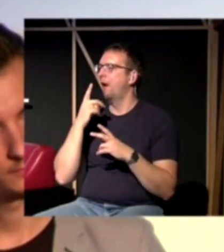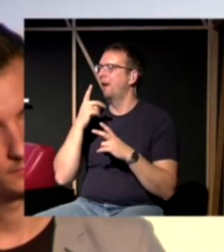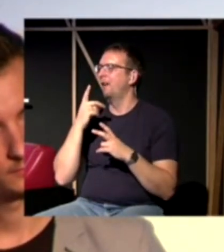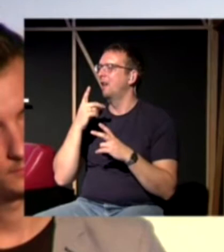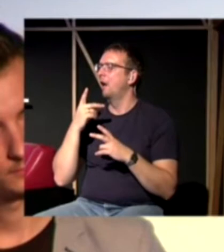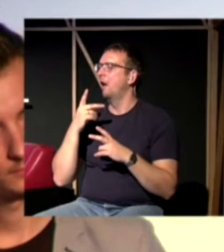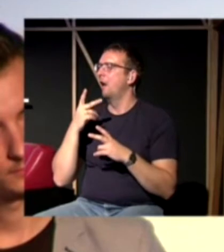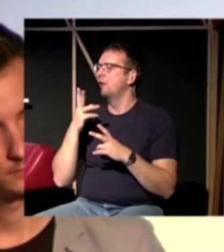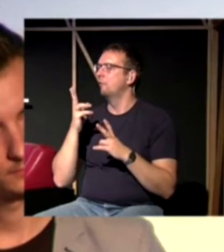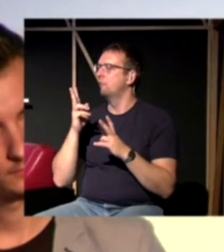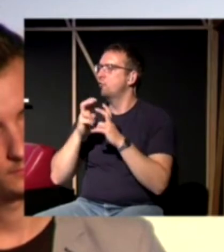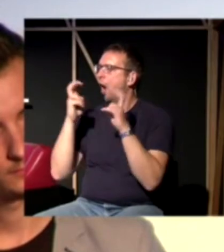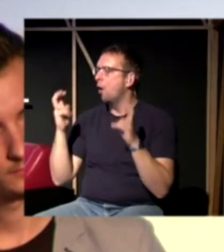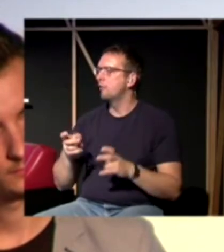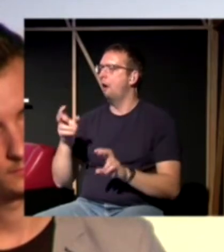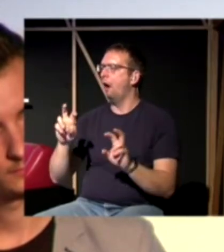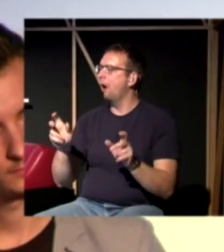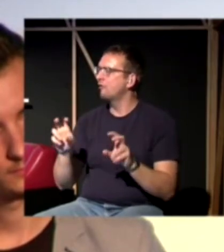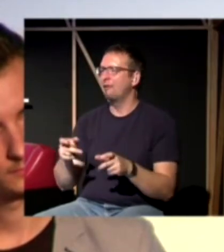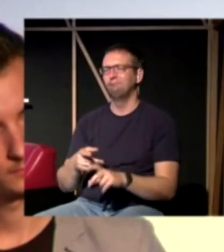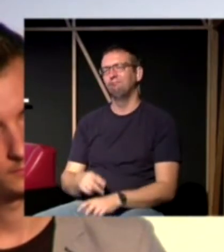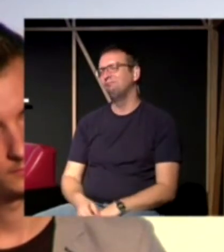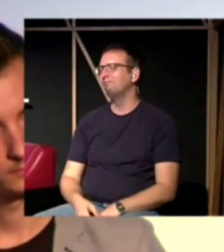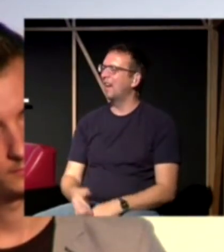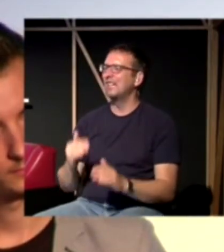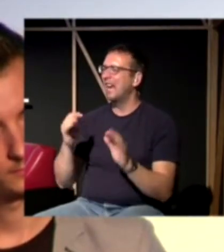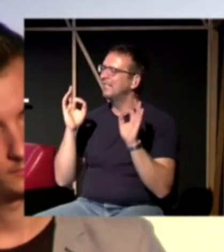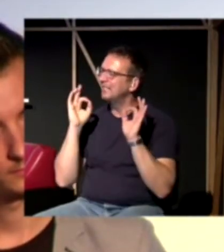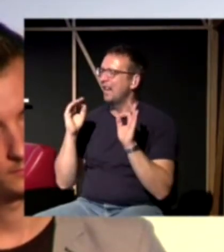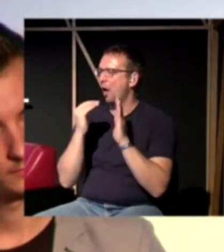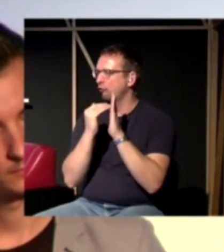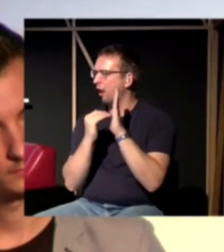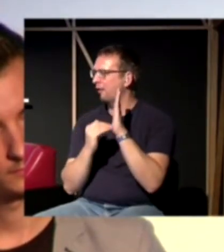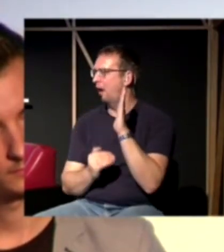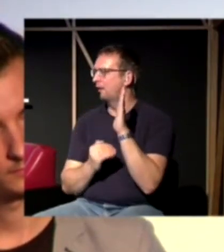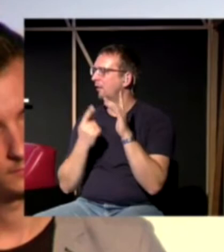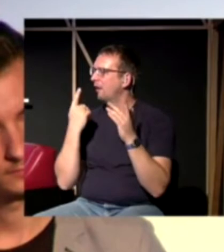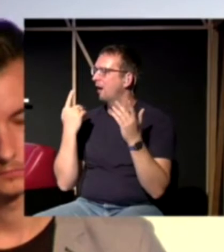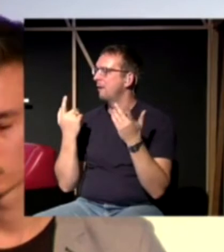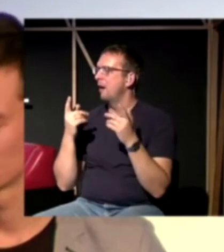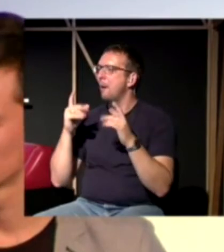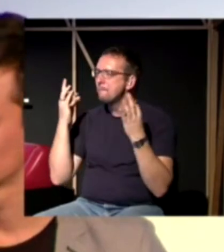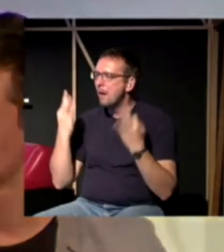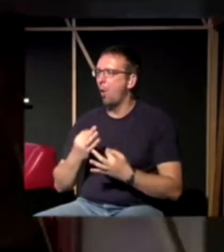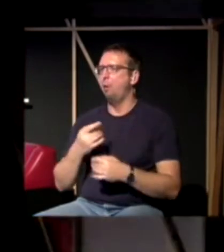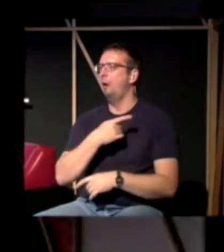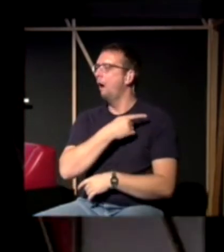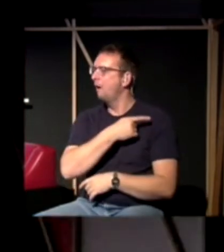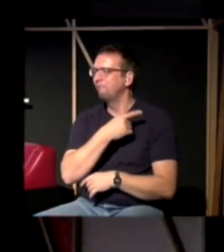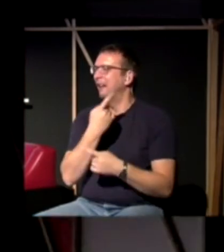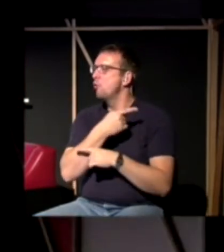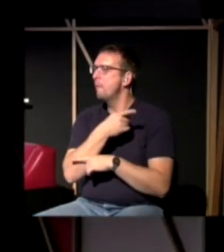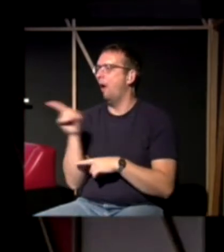anybody. But it takes hard work, and hopefully we can keep putting that standard into different countries. Thank you very